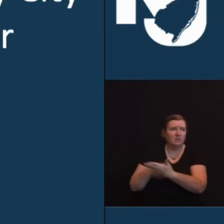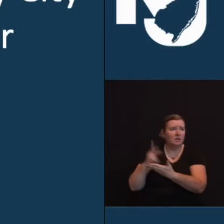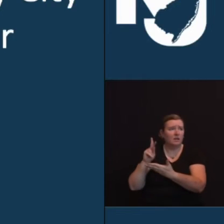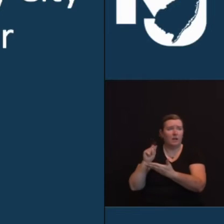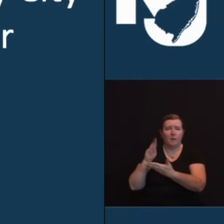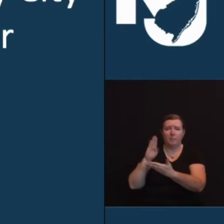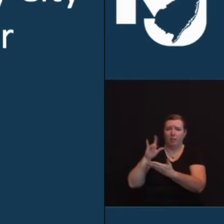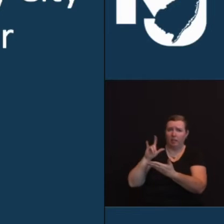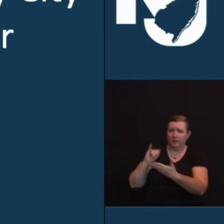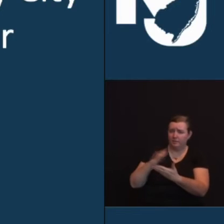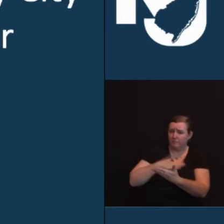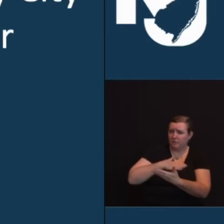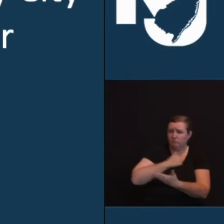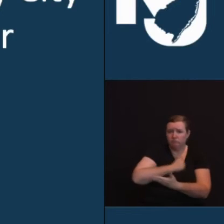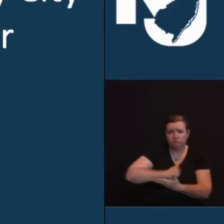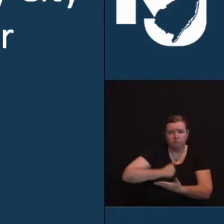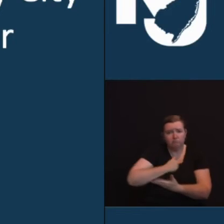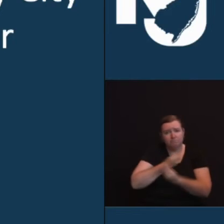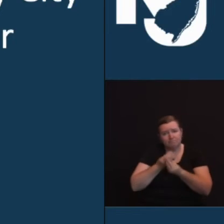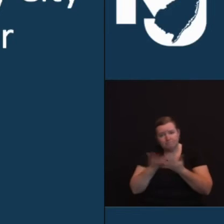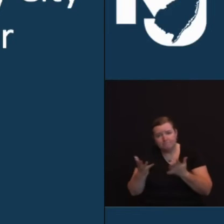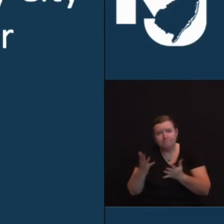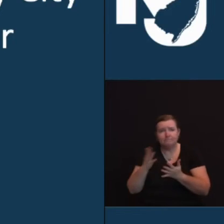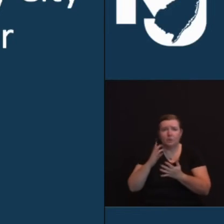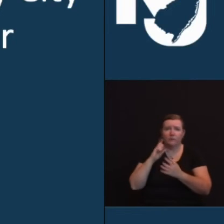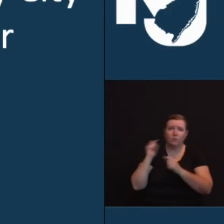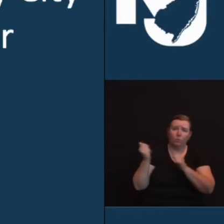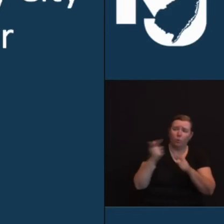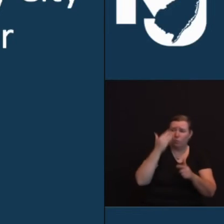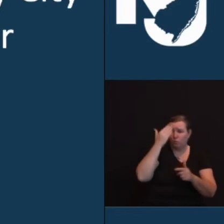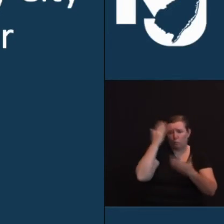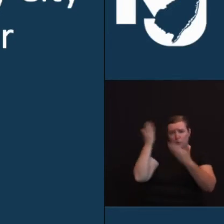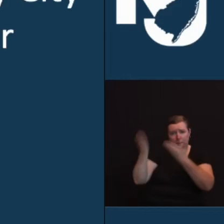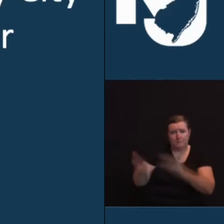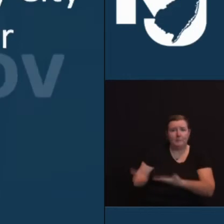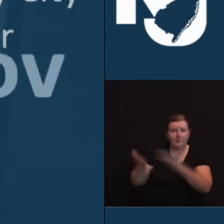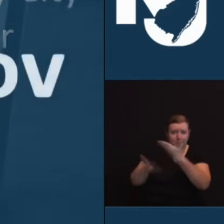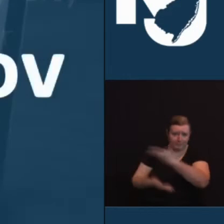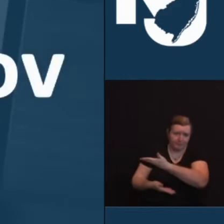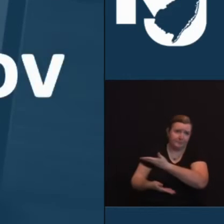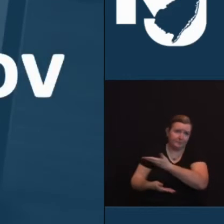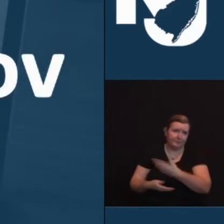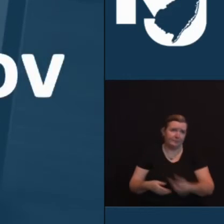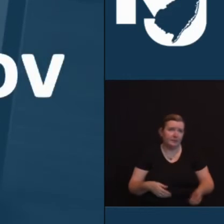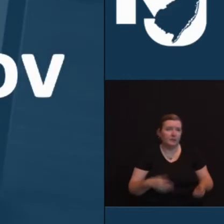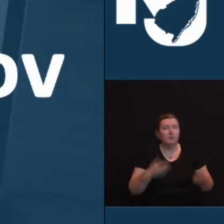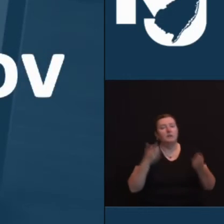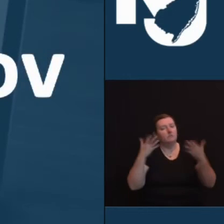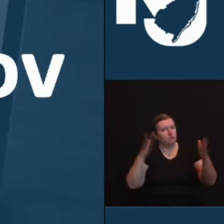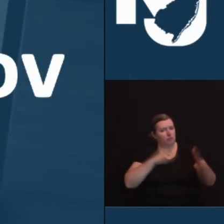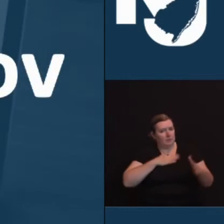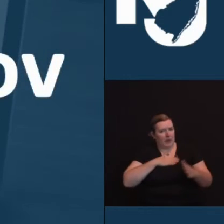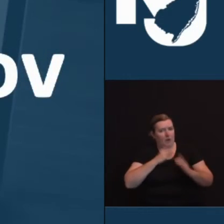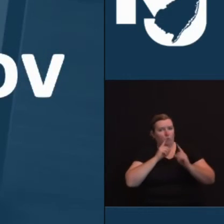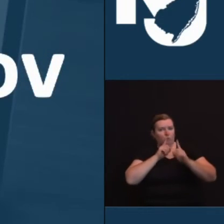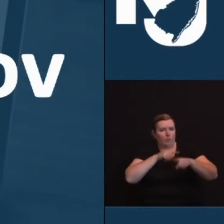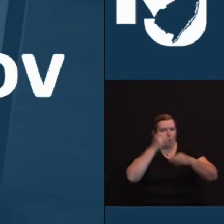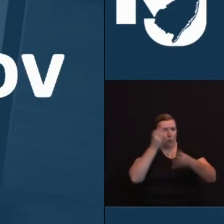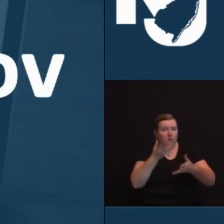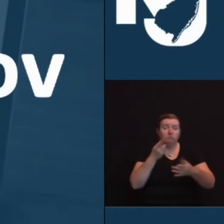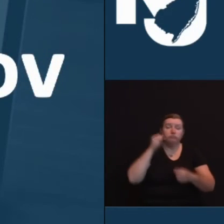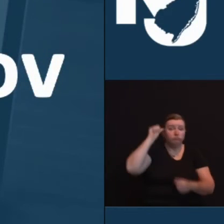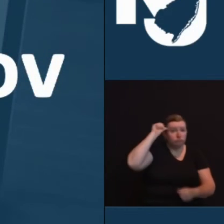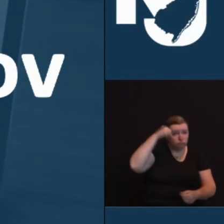who knew him and likewise called him a friend. And that is all for today. Again, effective 6 a.m. tomorrow, the